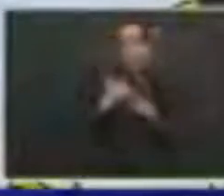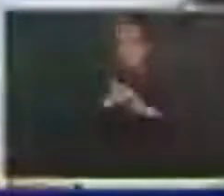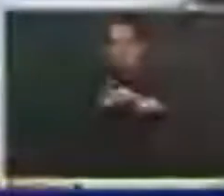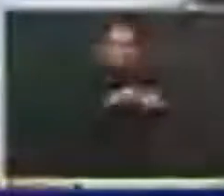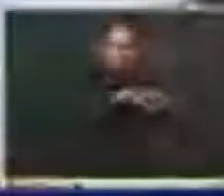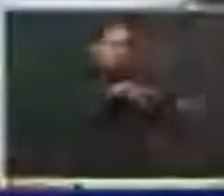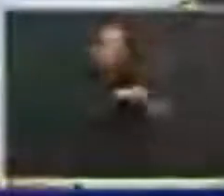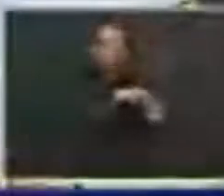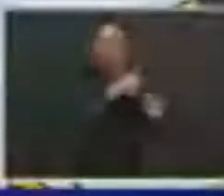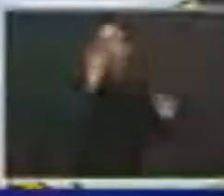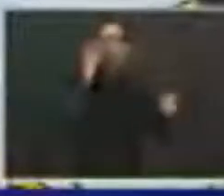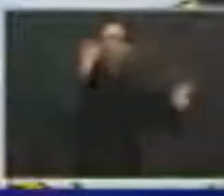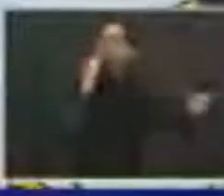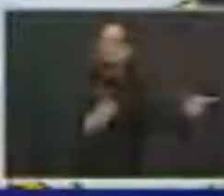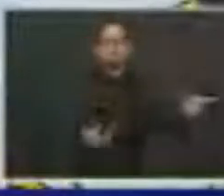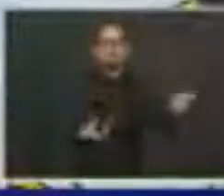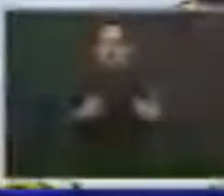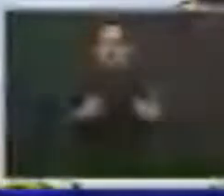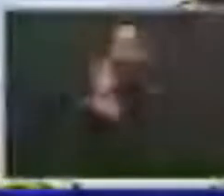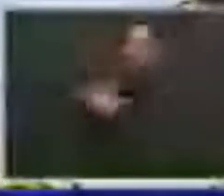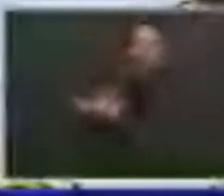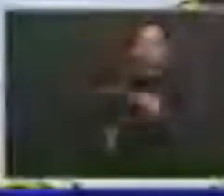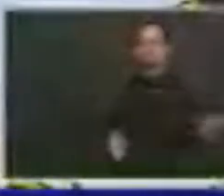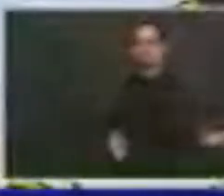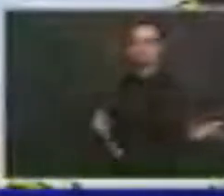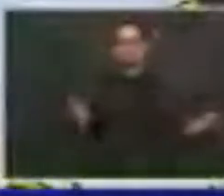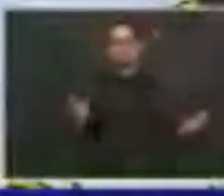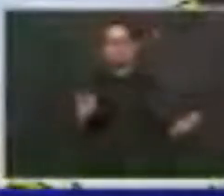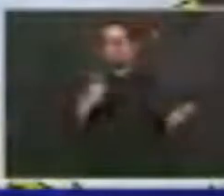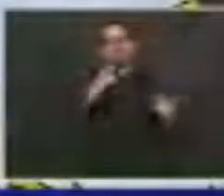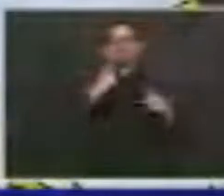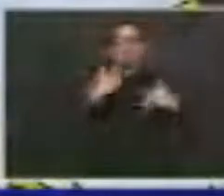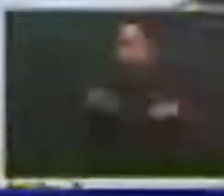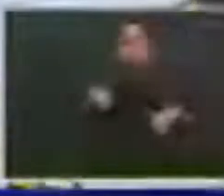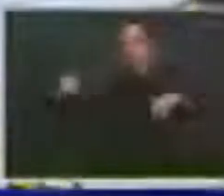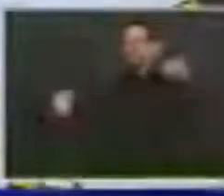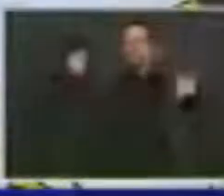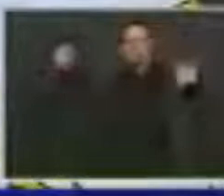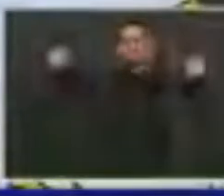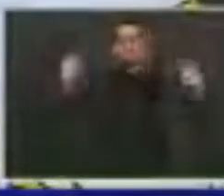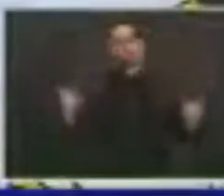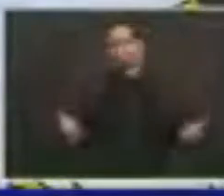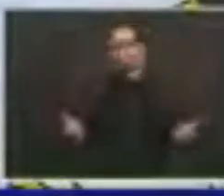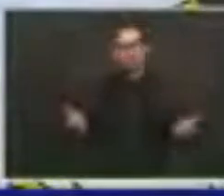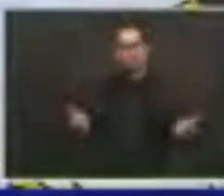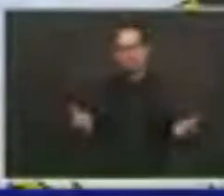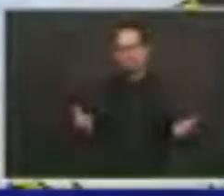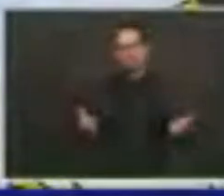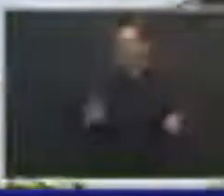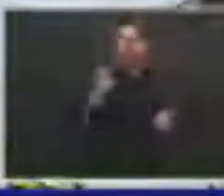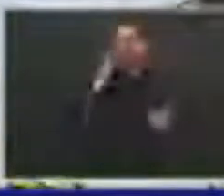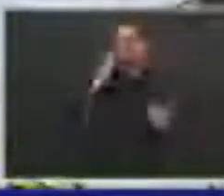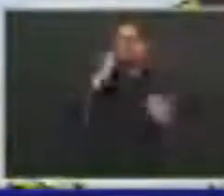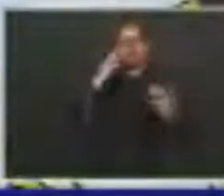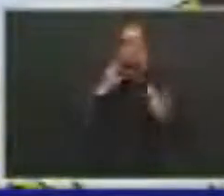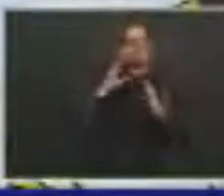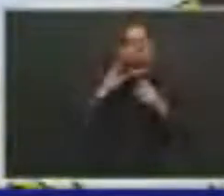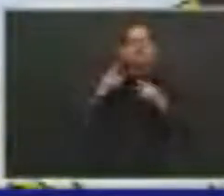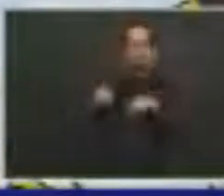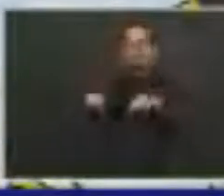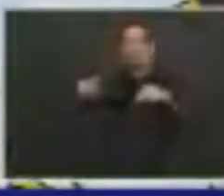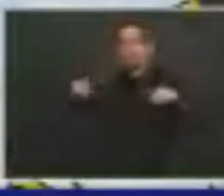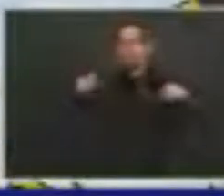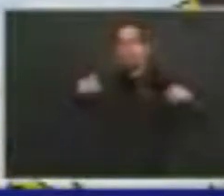children. Cases in the last week. Yeah, but it's still, I mean, we talk to the kids because we're asking them, who are your